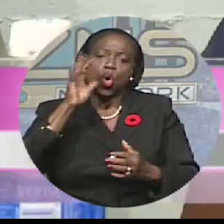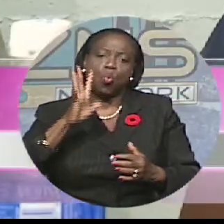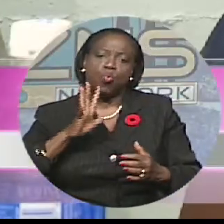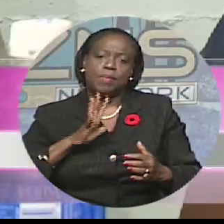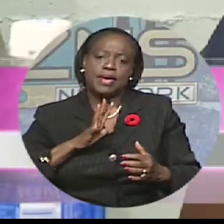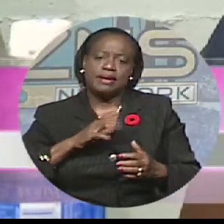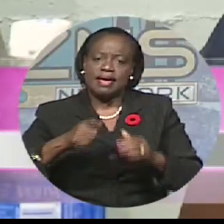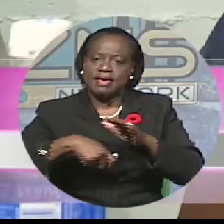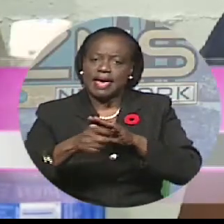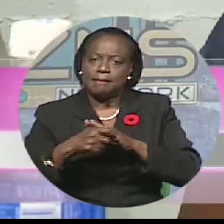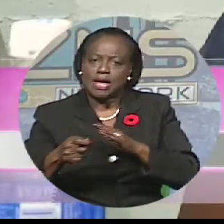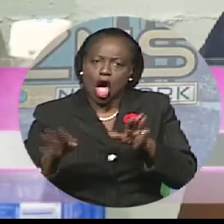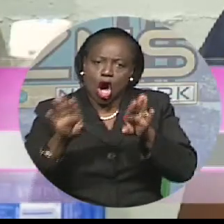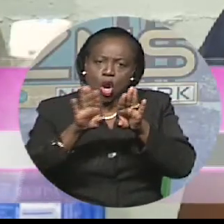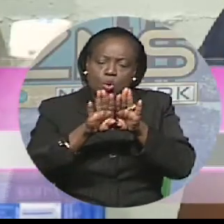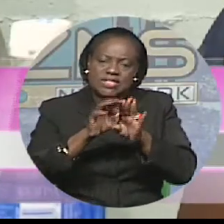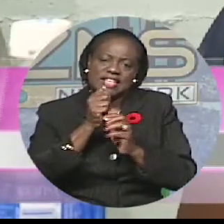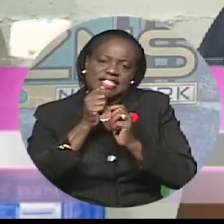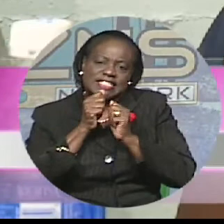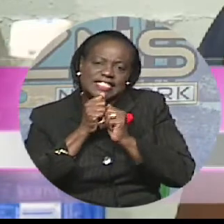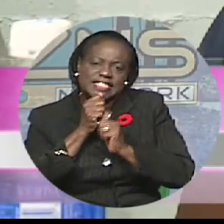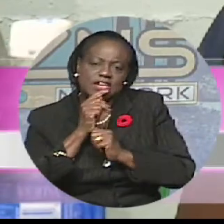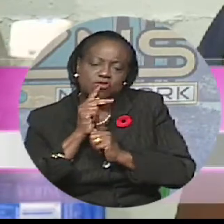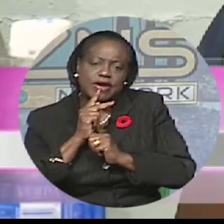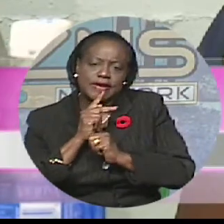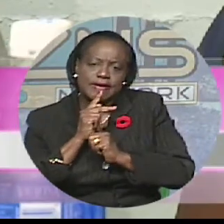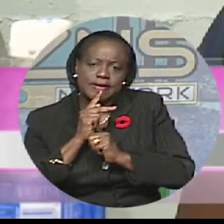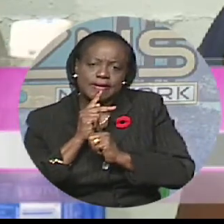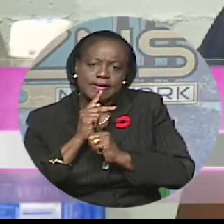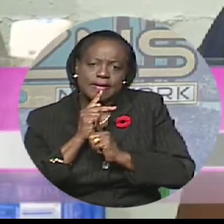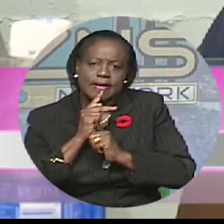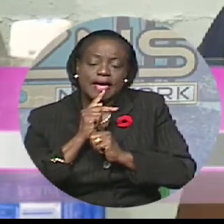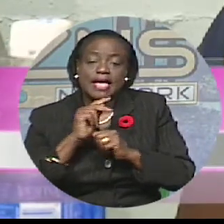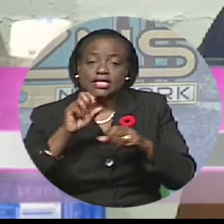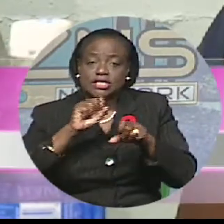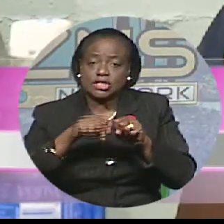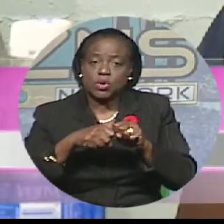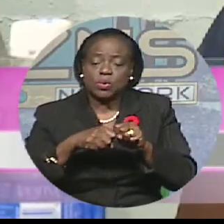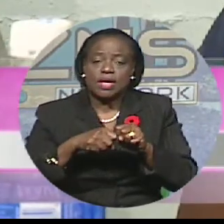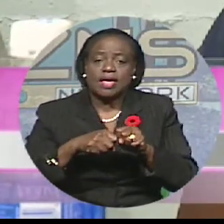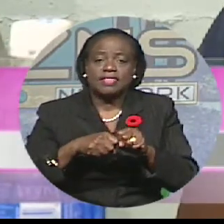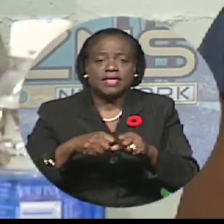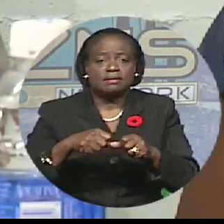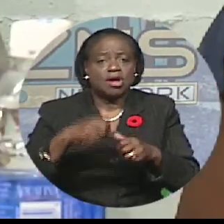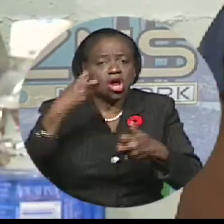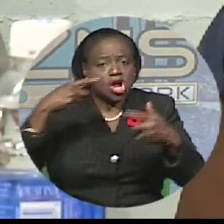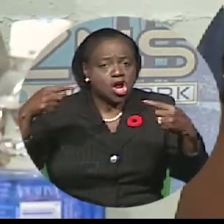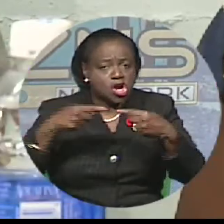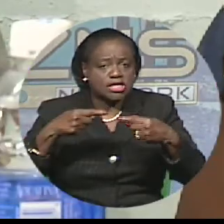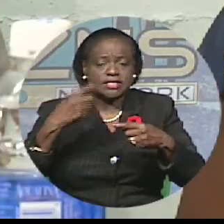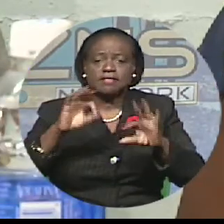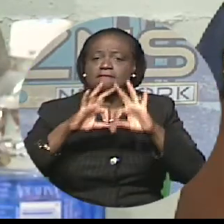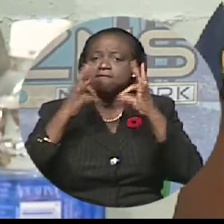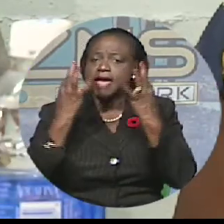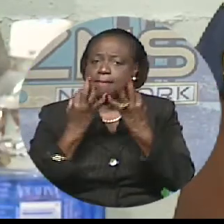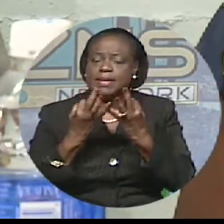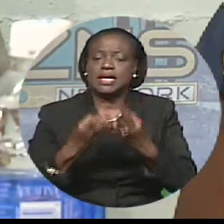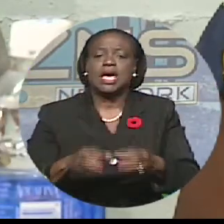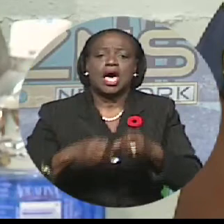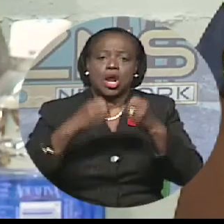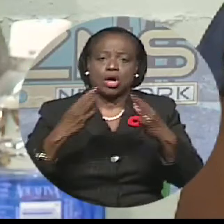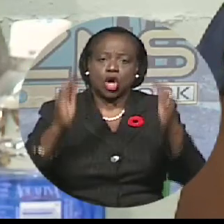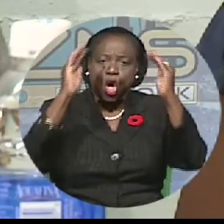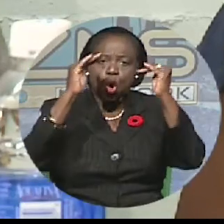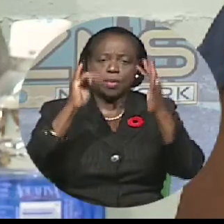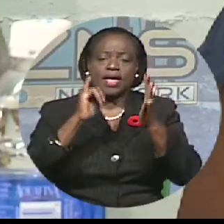they are secret, and that's why it affects the family the most. So I hope that in starting this